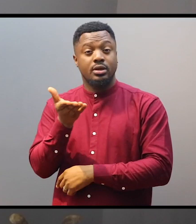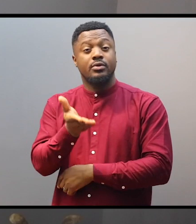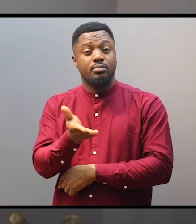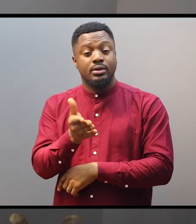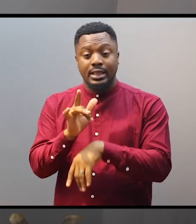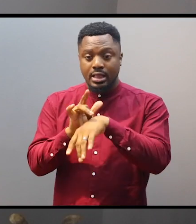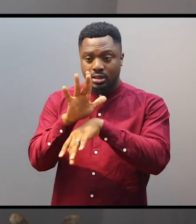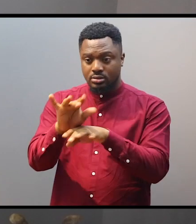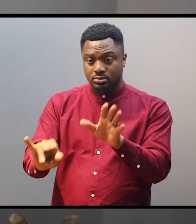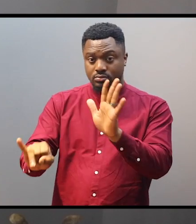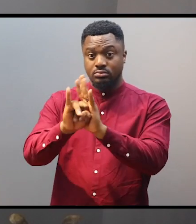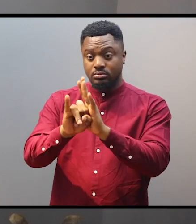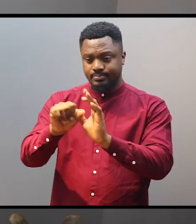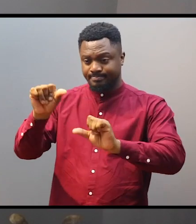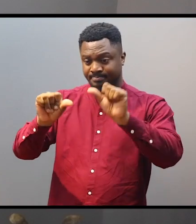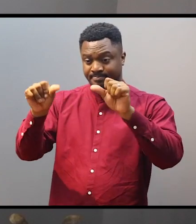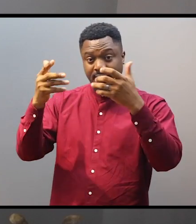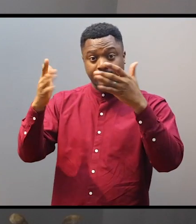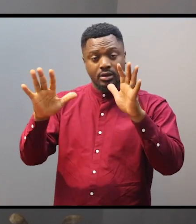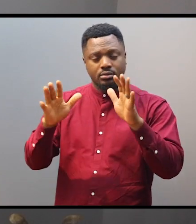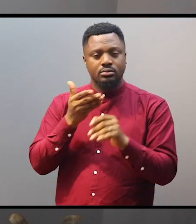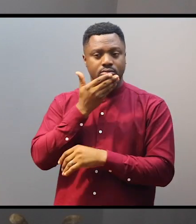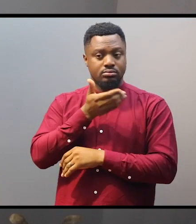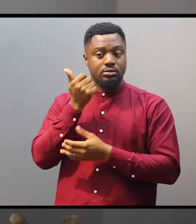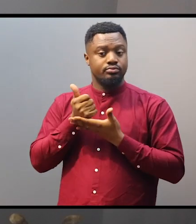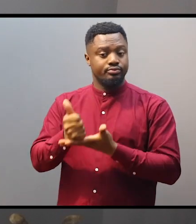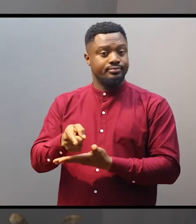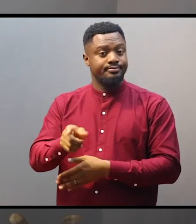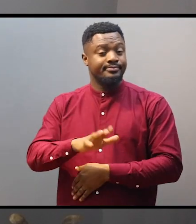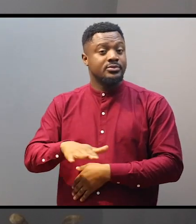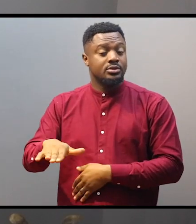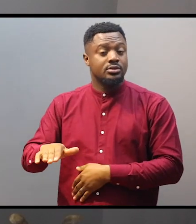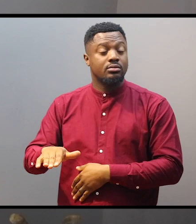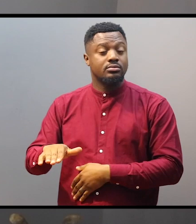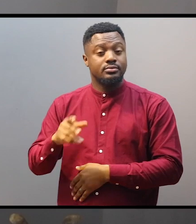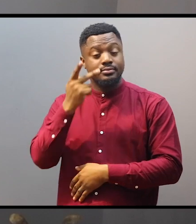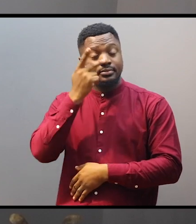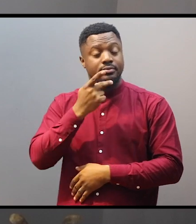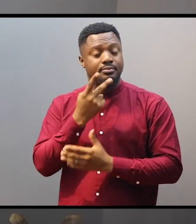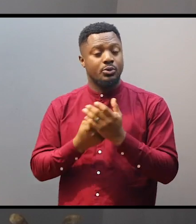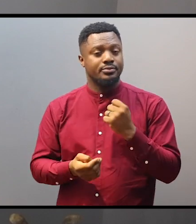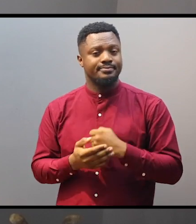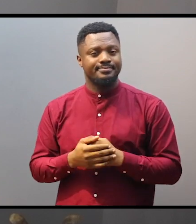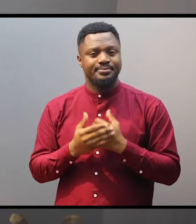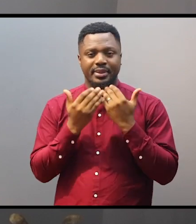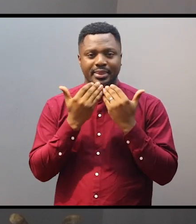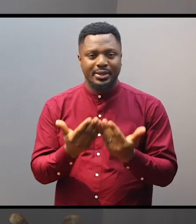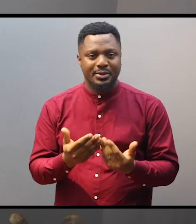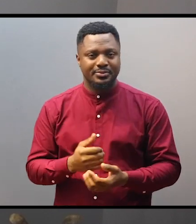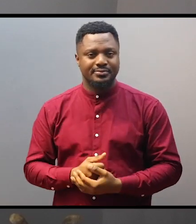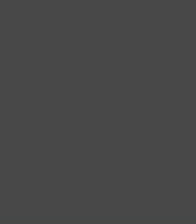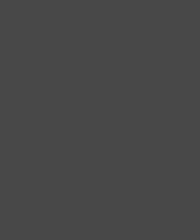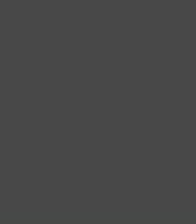available. The earlier the assessment is done, the better for the child and the parent. Thank you very much.